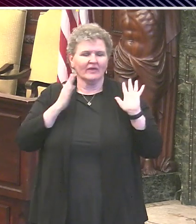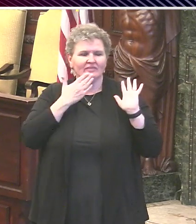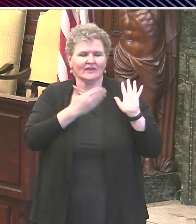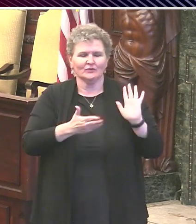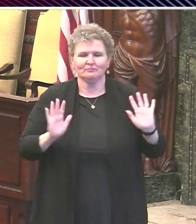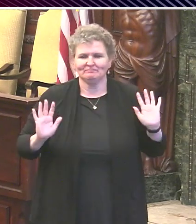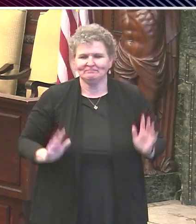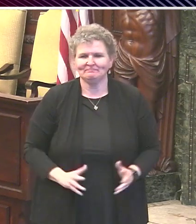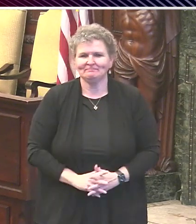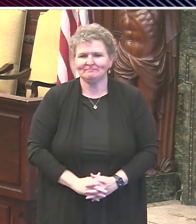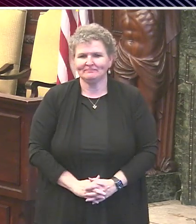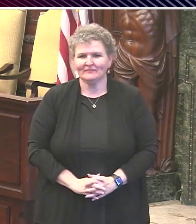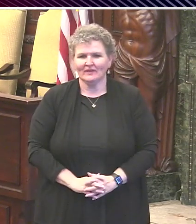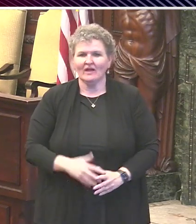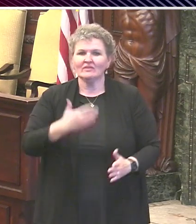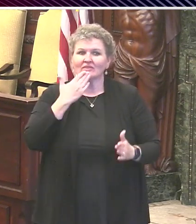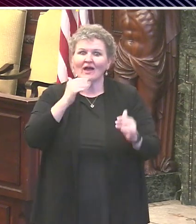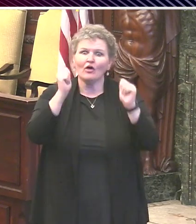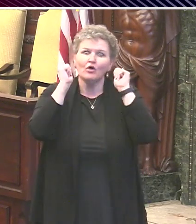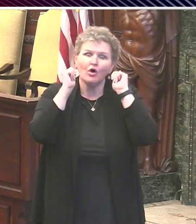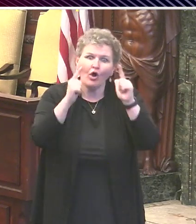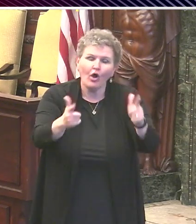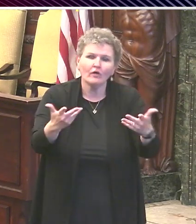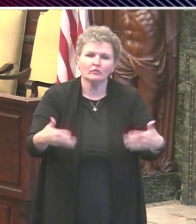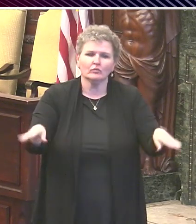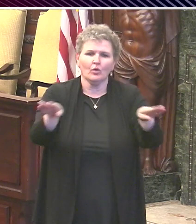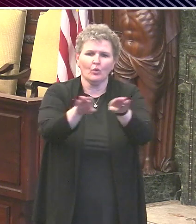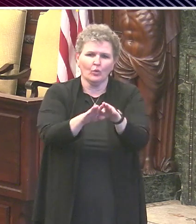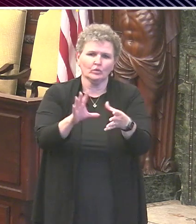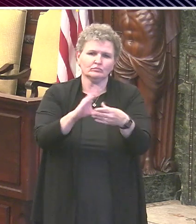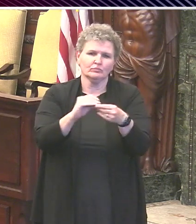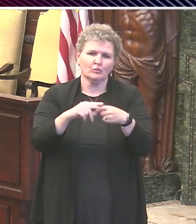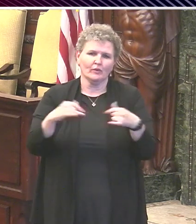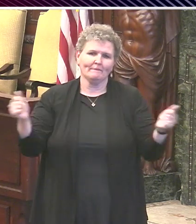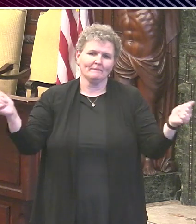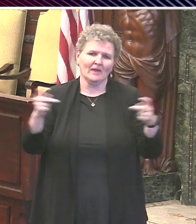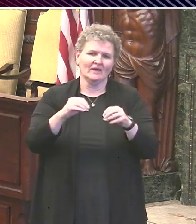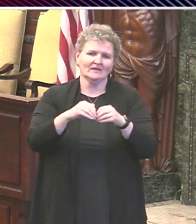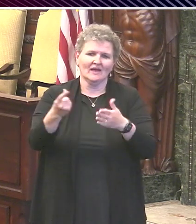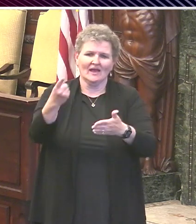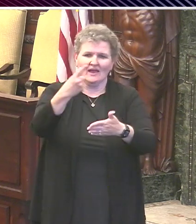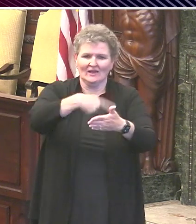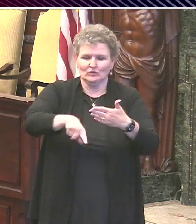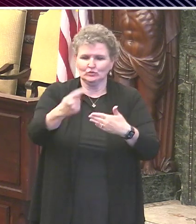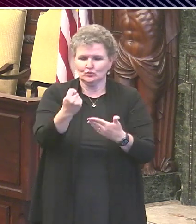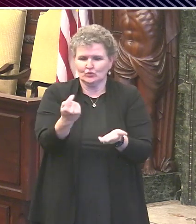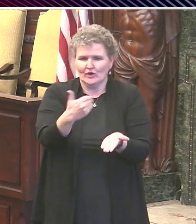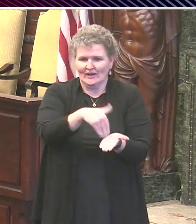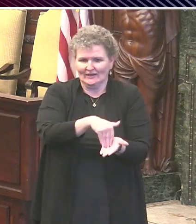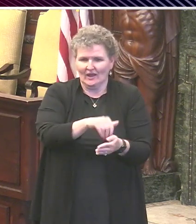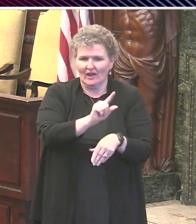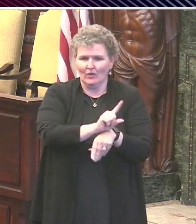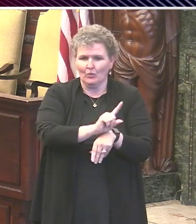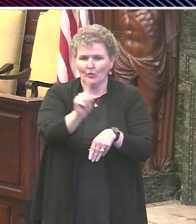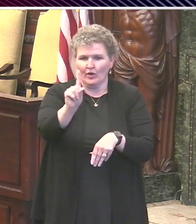Okay, thank you all. That concludes our briefing today. We will be back next Tuesday at 1 p.m.